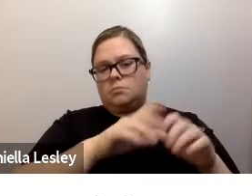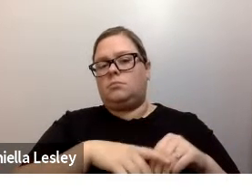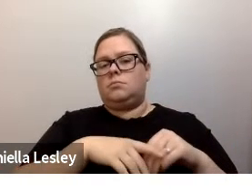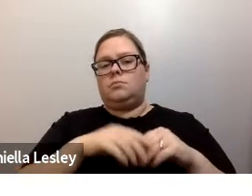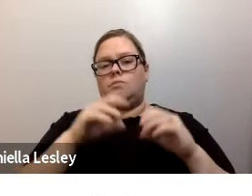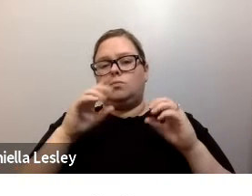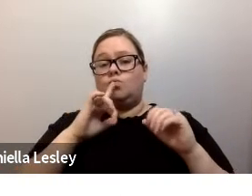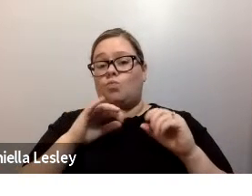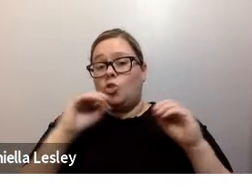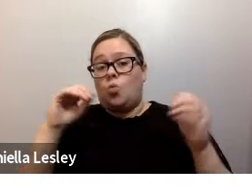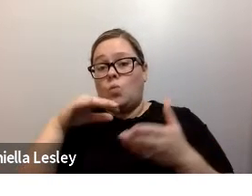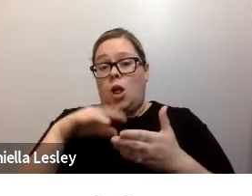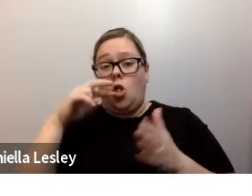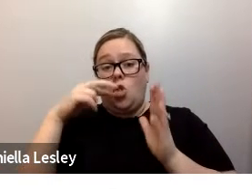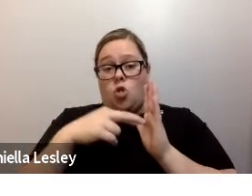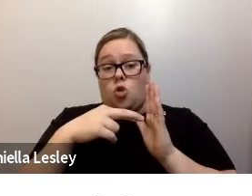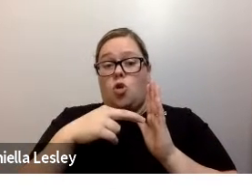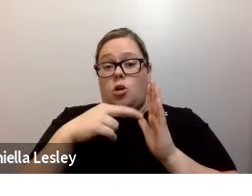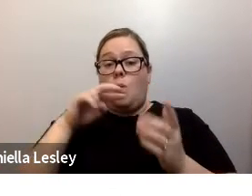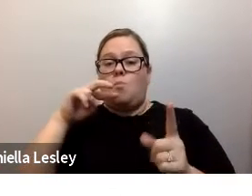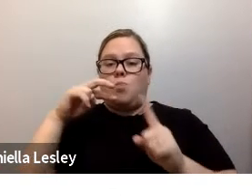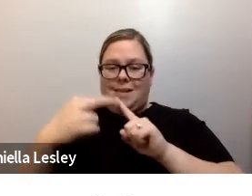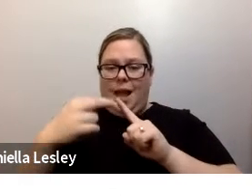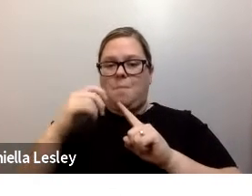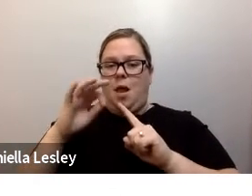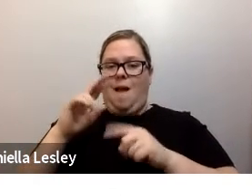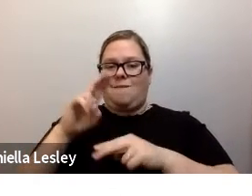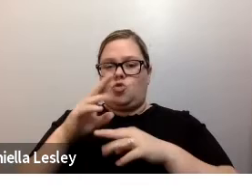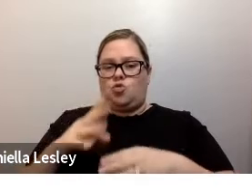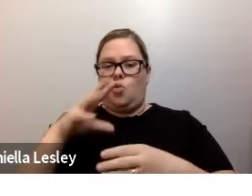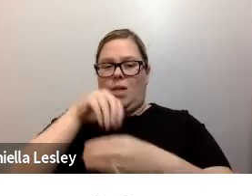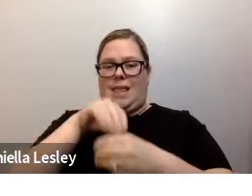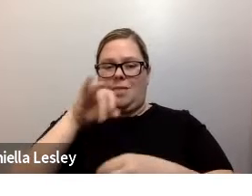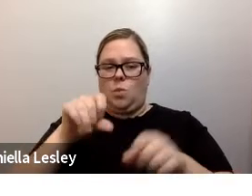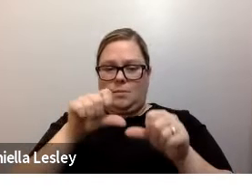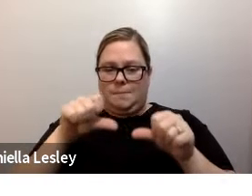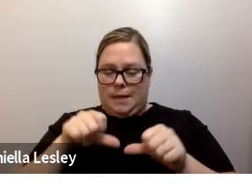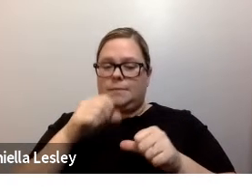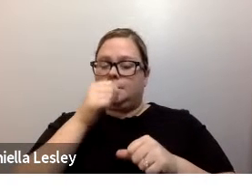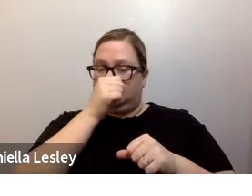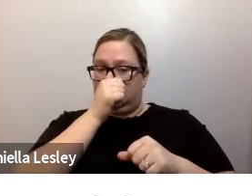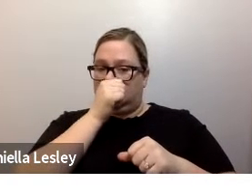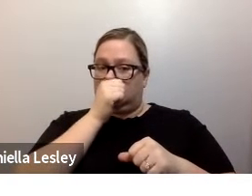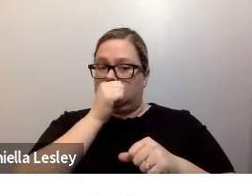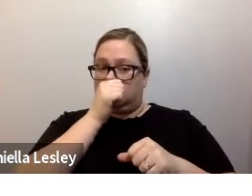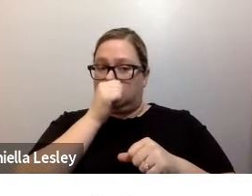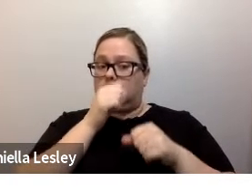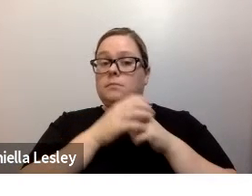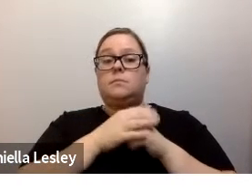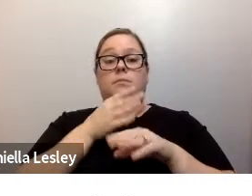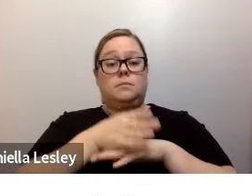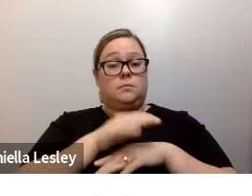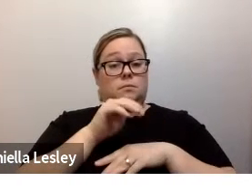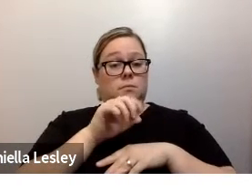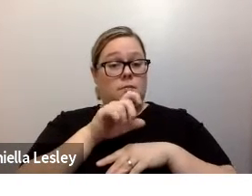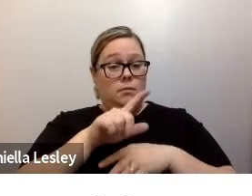study that has looked at the perceptions of users of these spaces. After we're completed the model, we